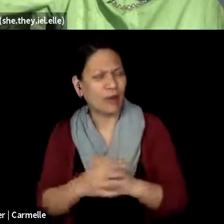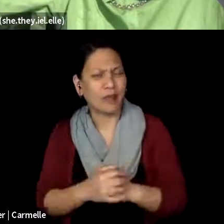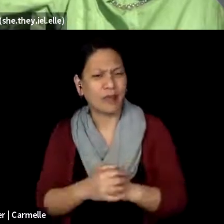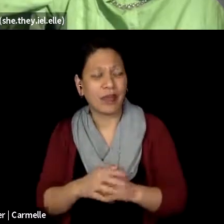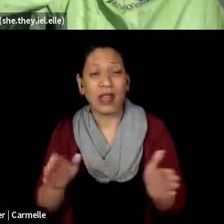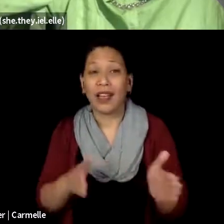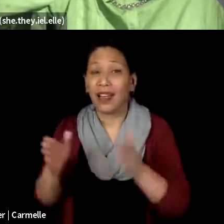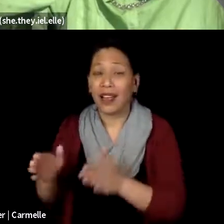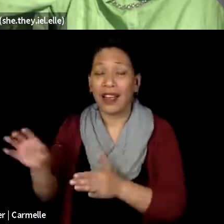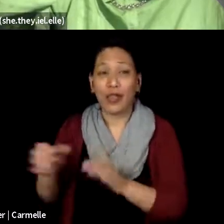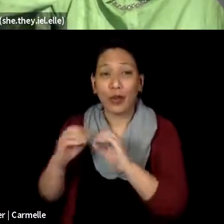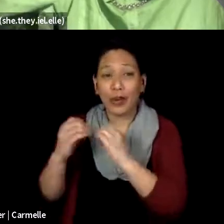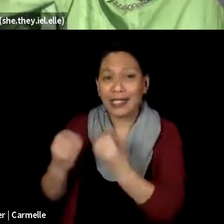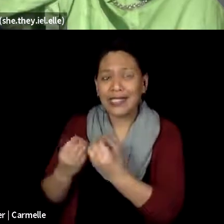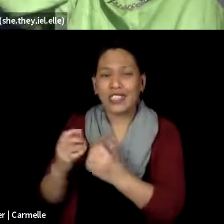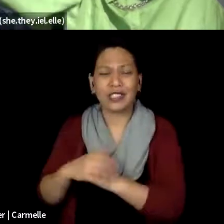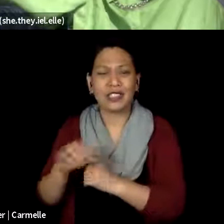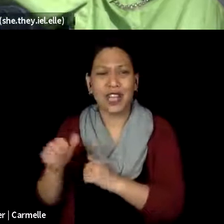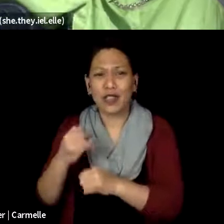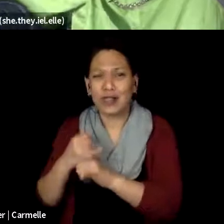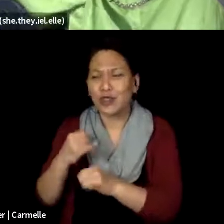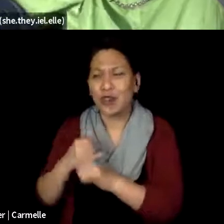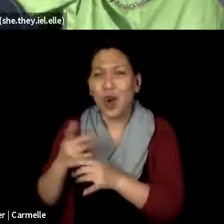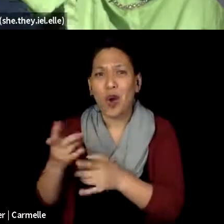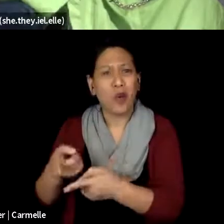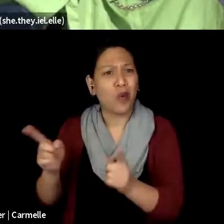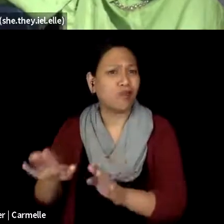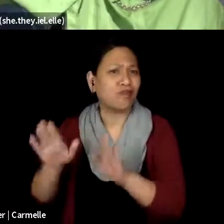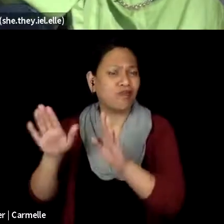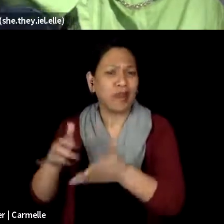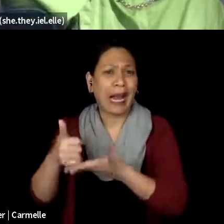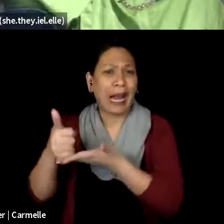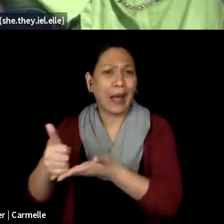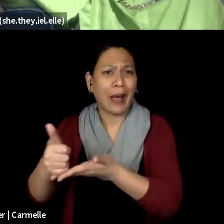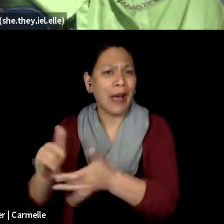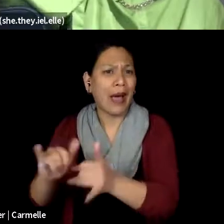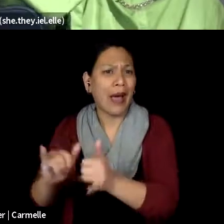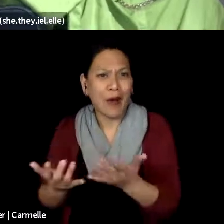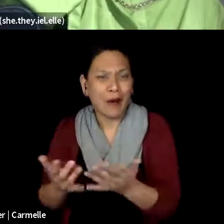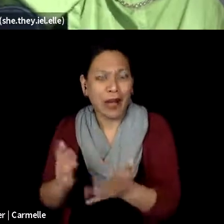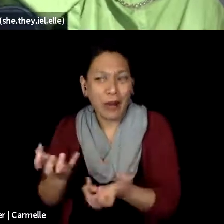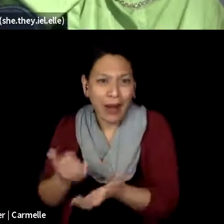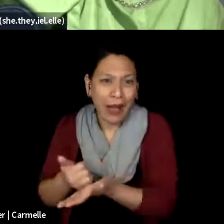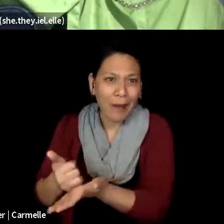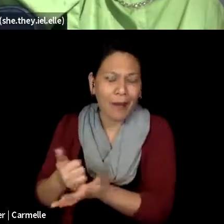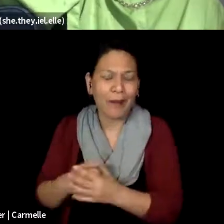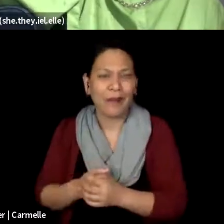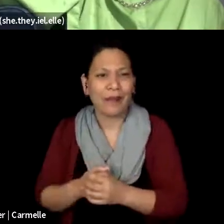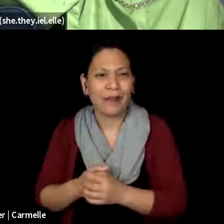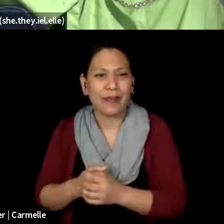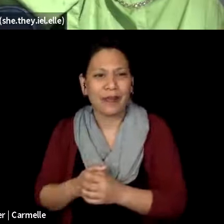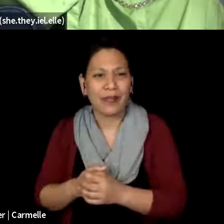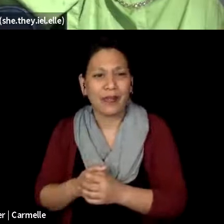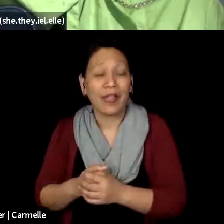we do? What do we help? You know, and so there's, and that also takes that like the ones that are sort of